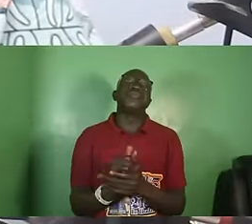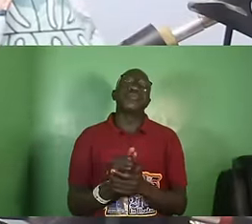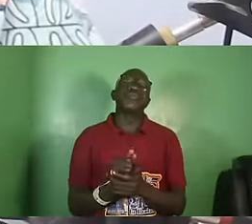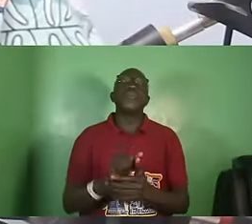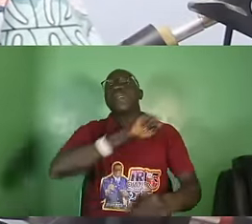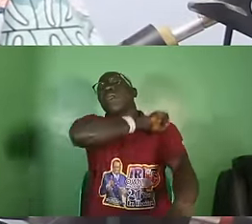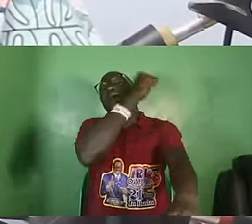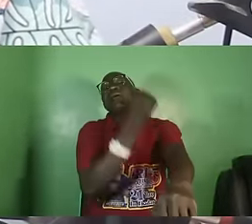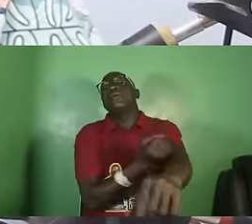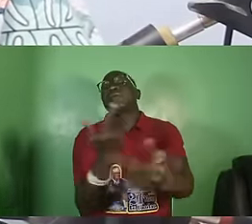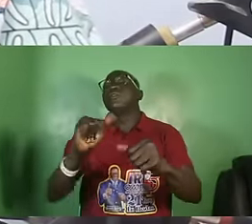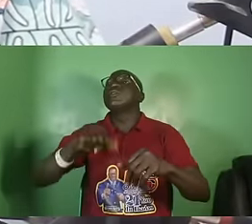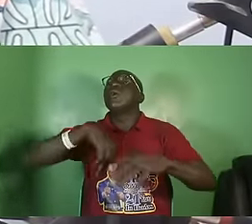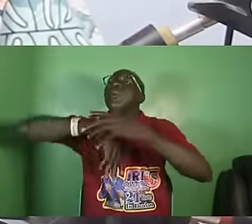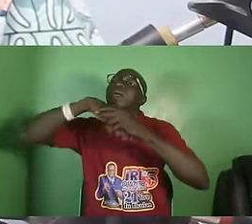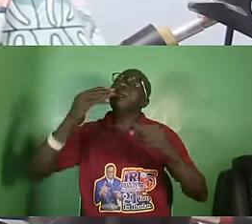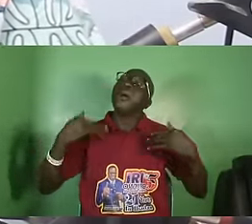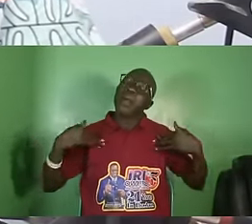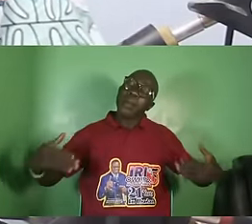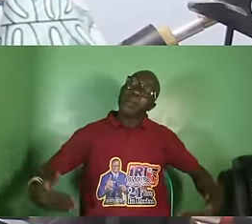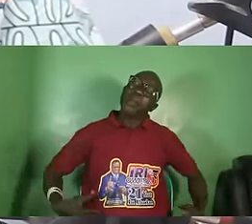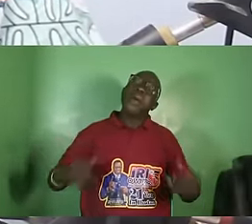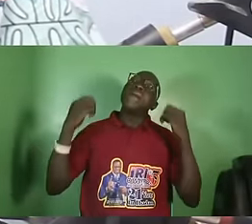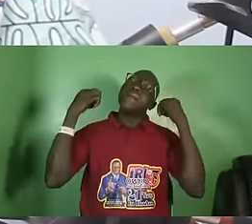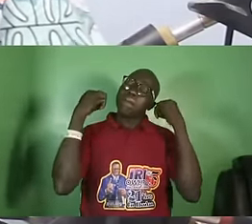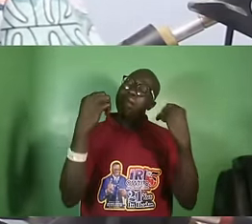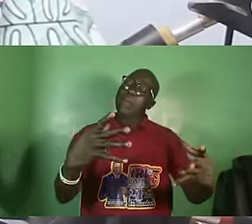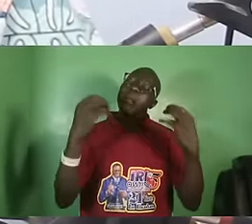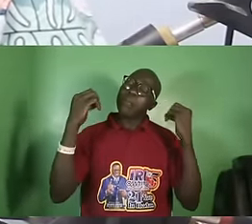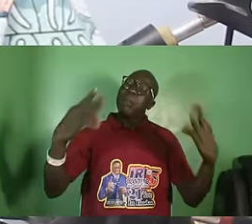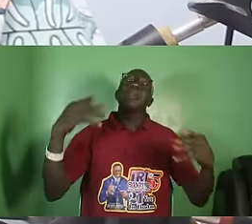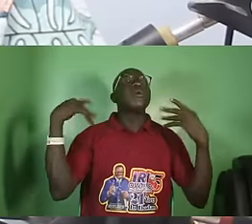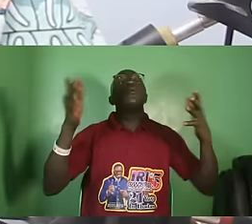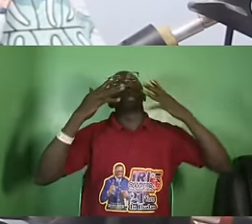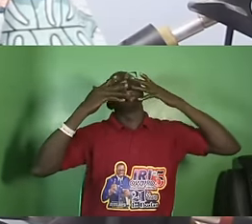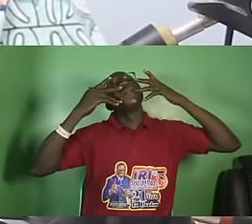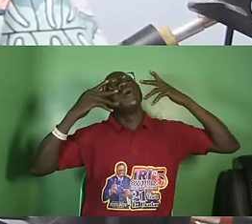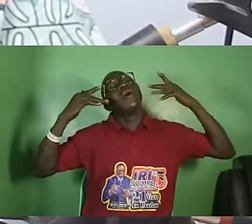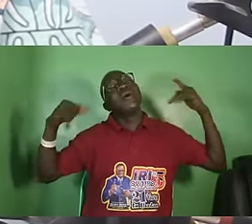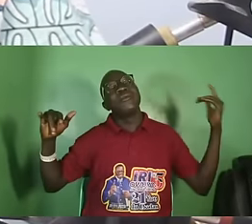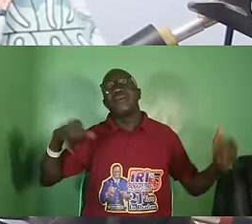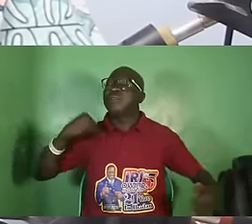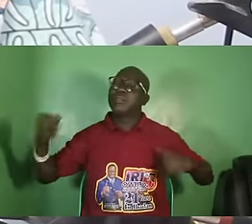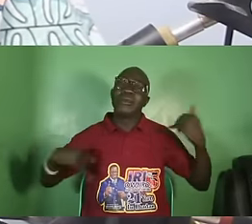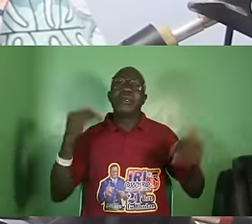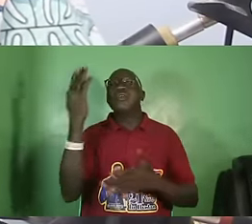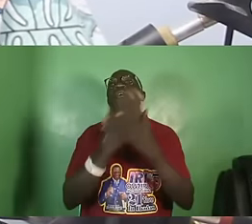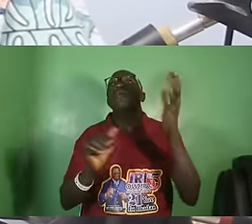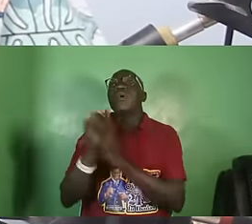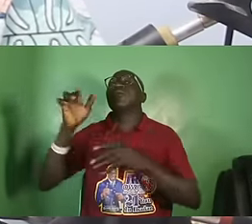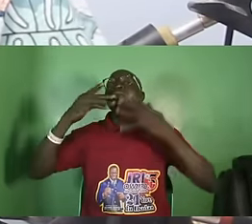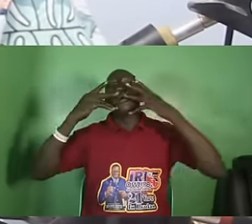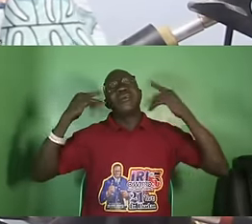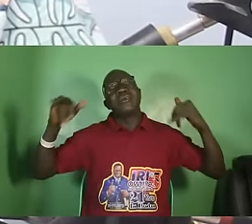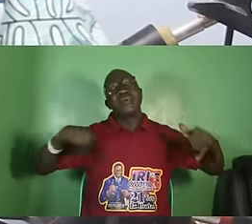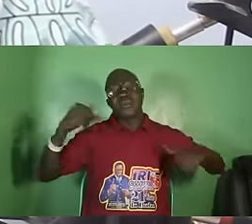I said, Jalara, you. Virgin comes out of my body. Oh, Polopo, my red, I don't know. There are people who love joyfully today. Oh, Polopo, my red. There are people who